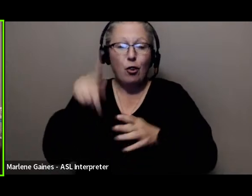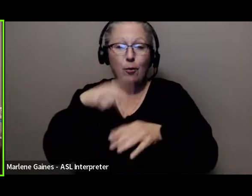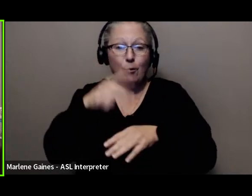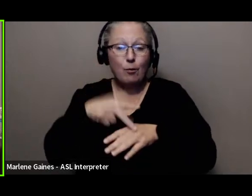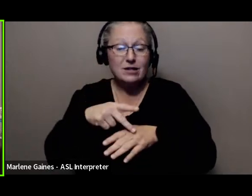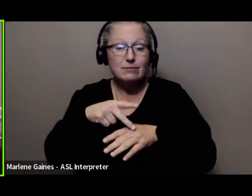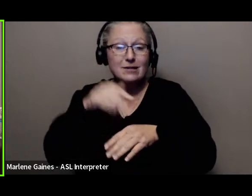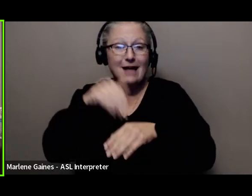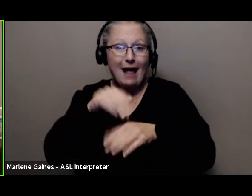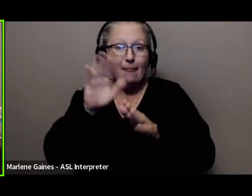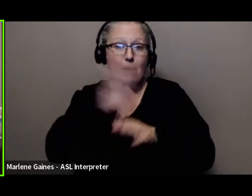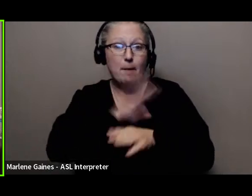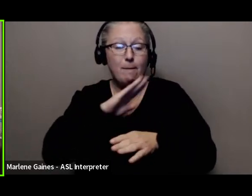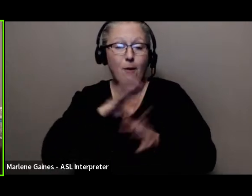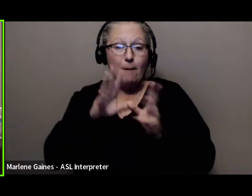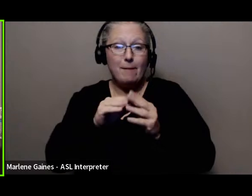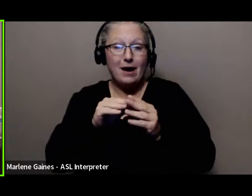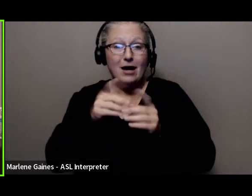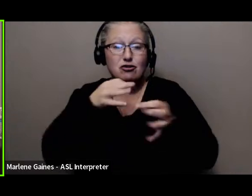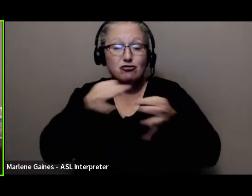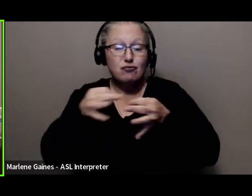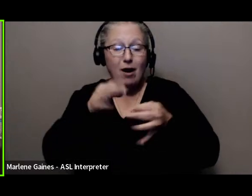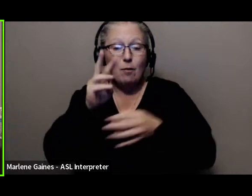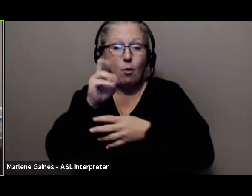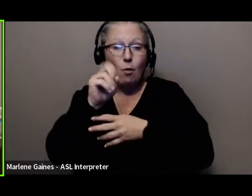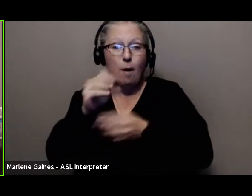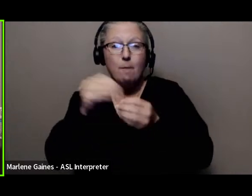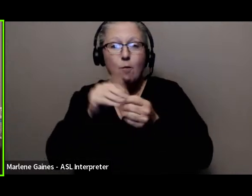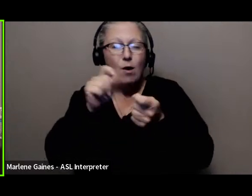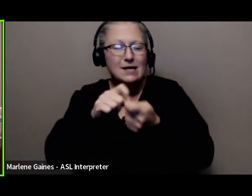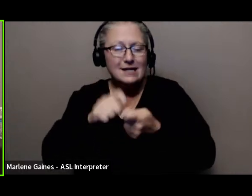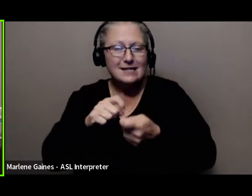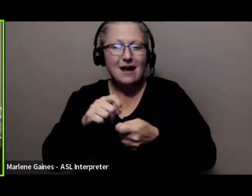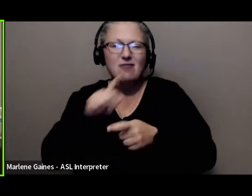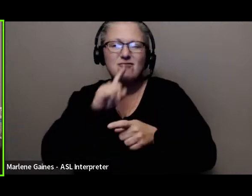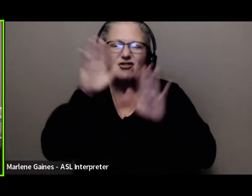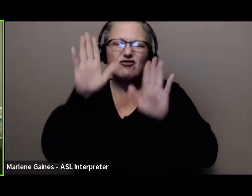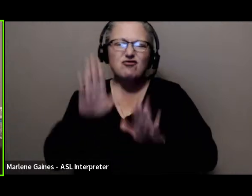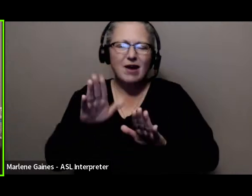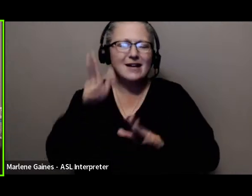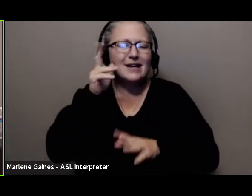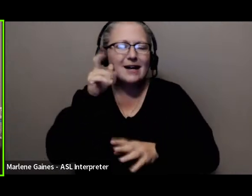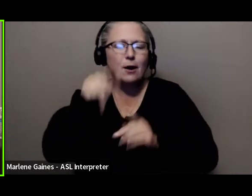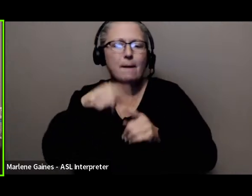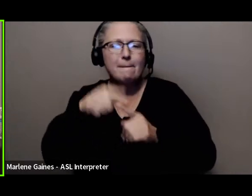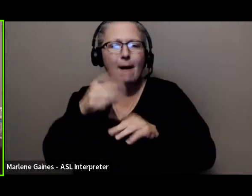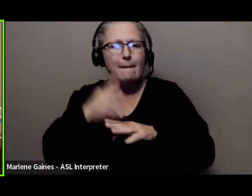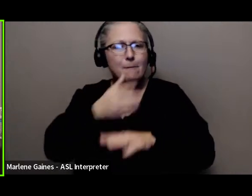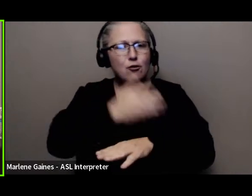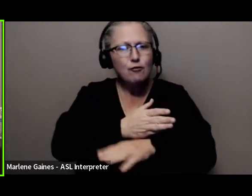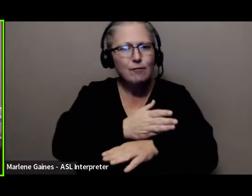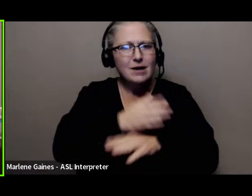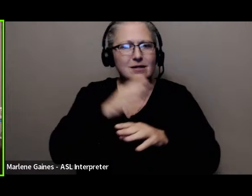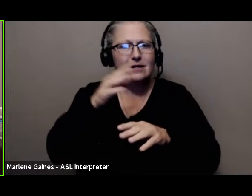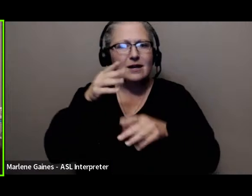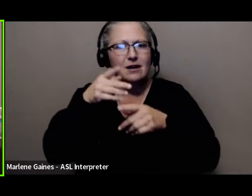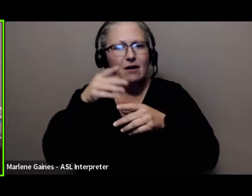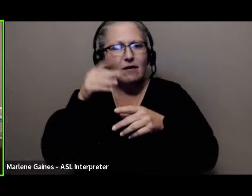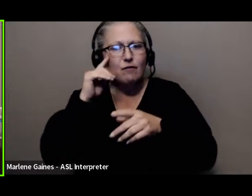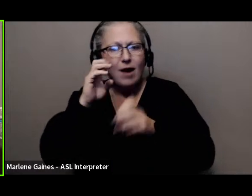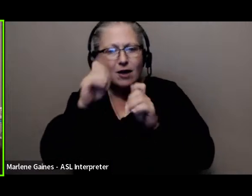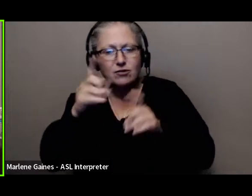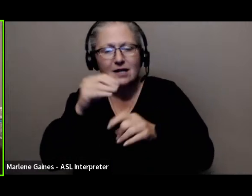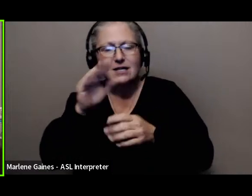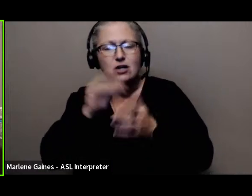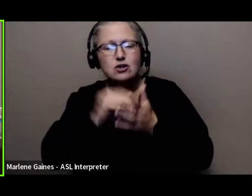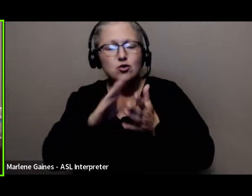principals at the board meeting describe WASC in more detail. And it was just really great to hear about the improvements in education and student